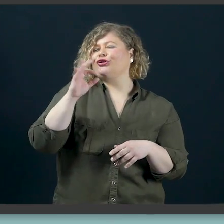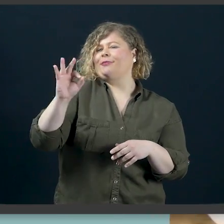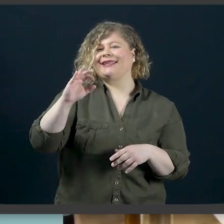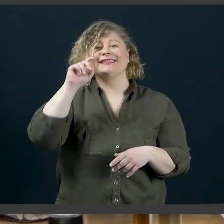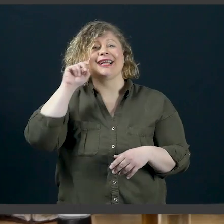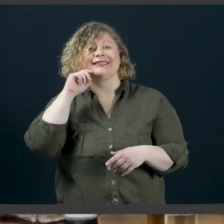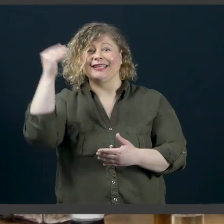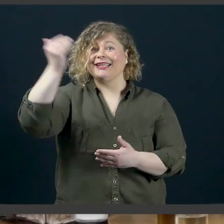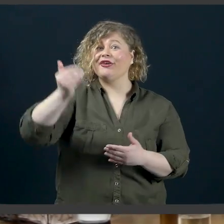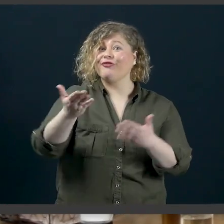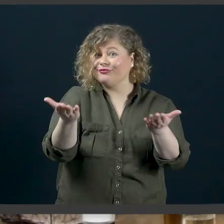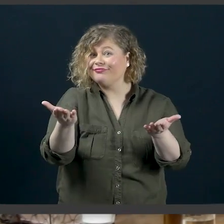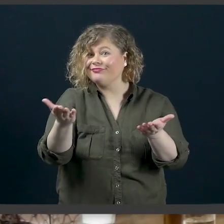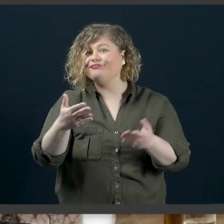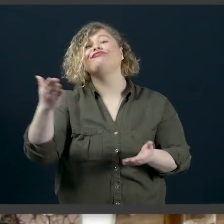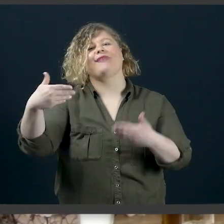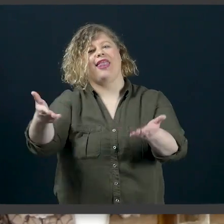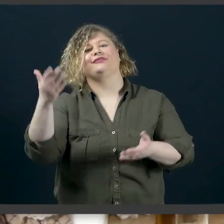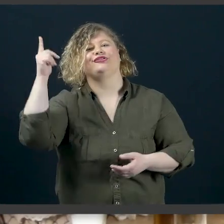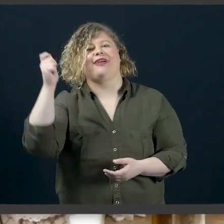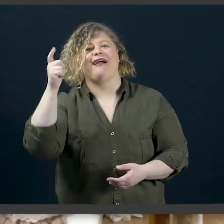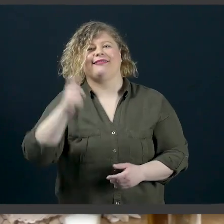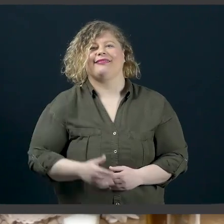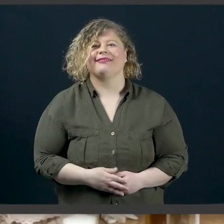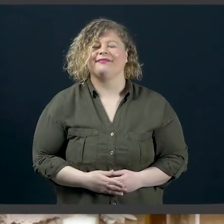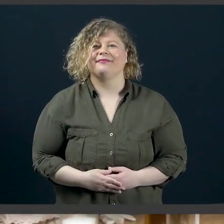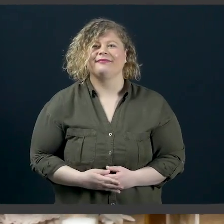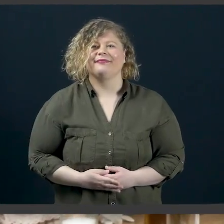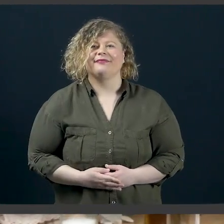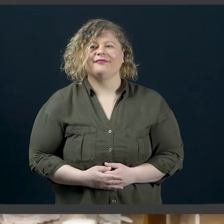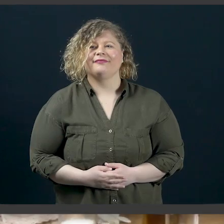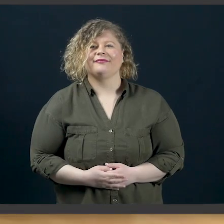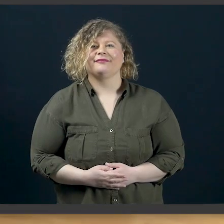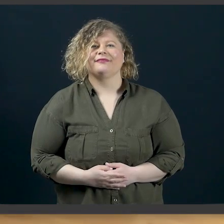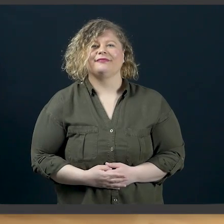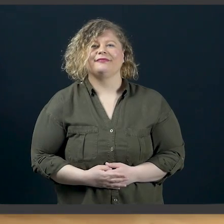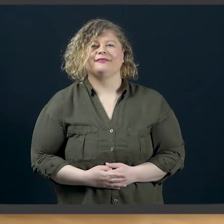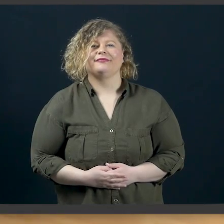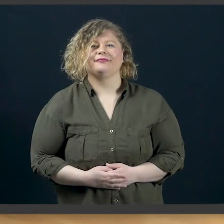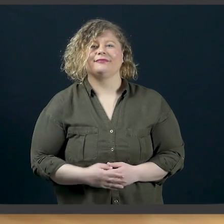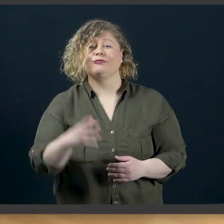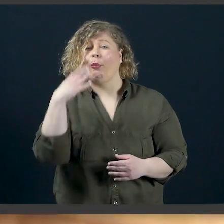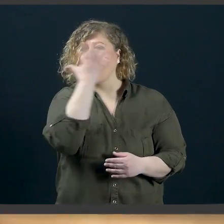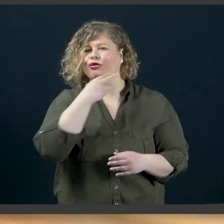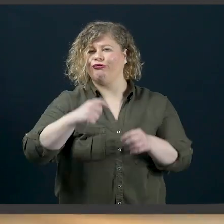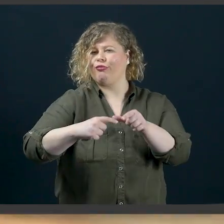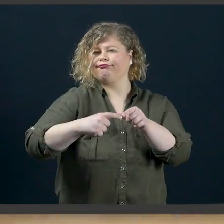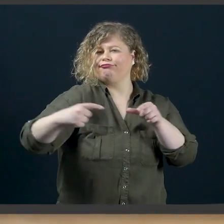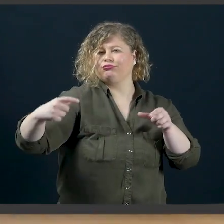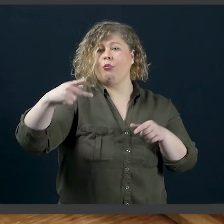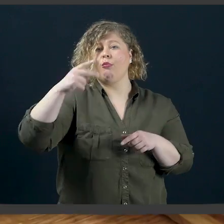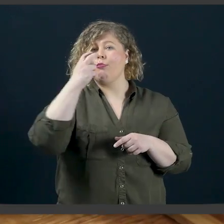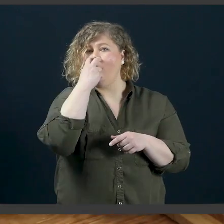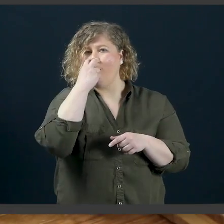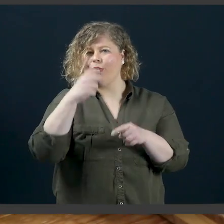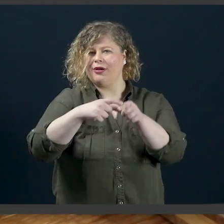Are you ready to make my super sexy gyros? Let's get started. I have a beautiful piece of